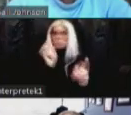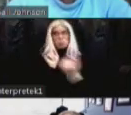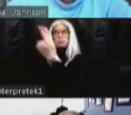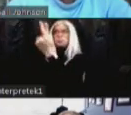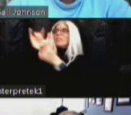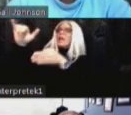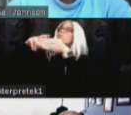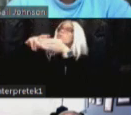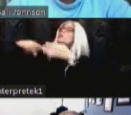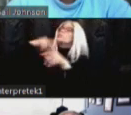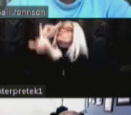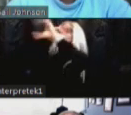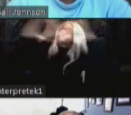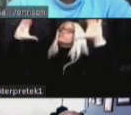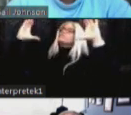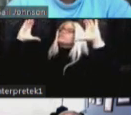for.